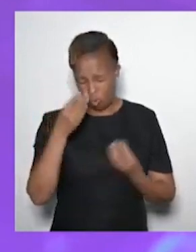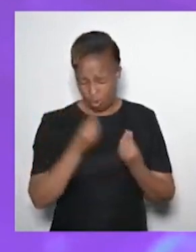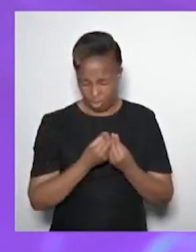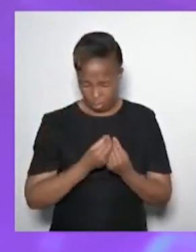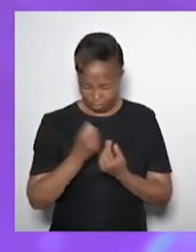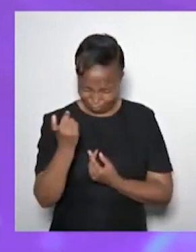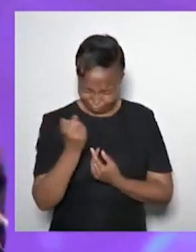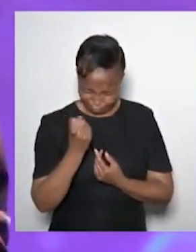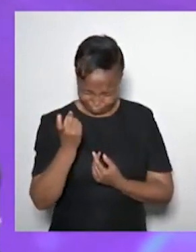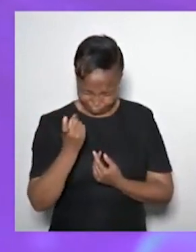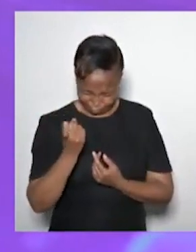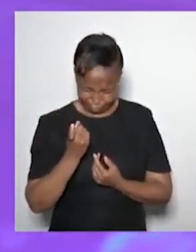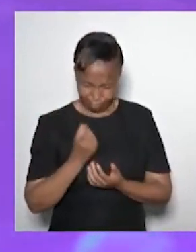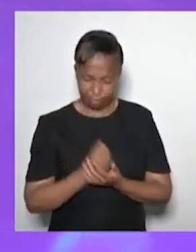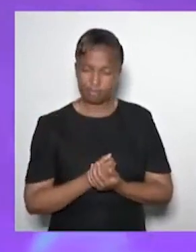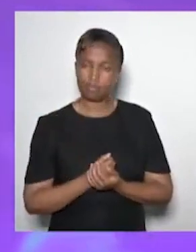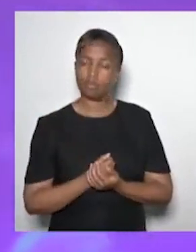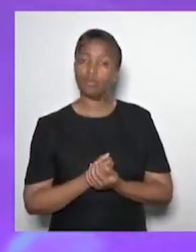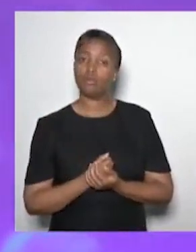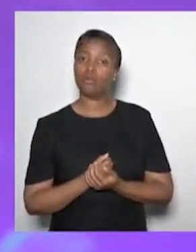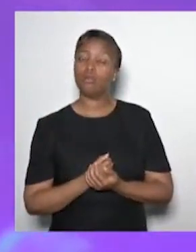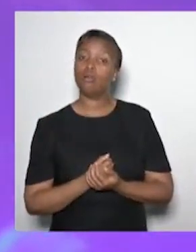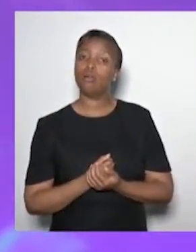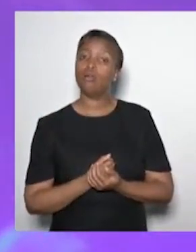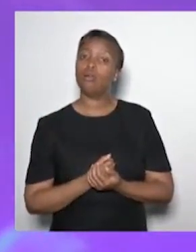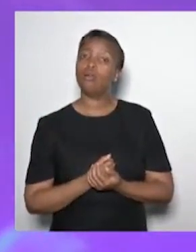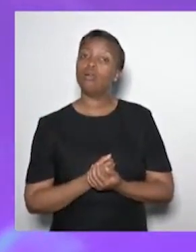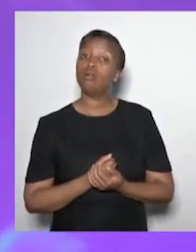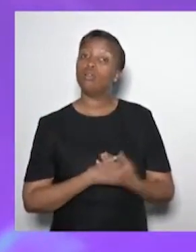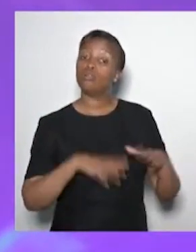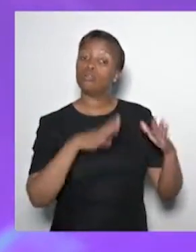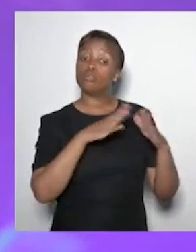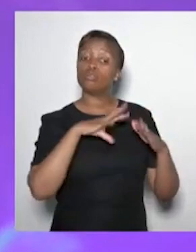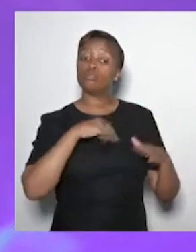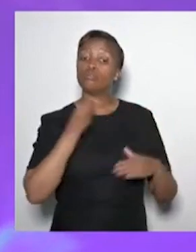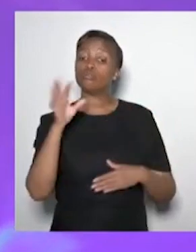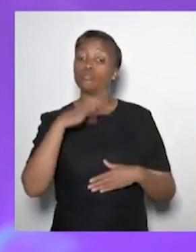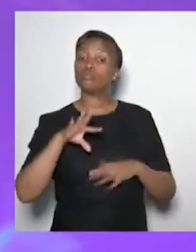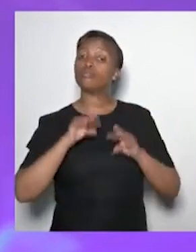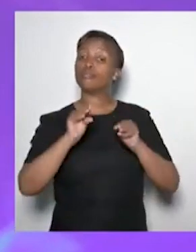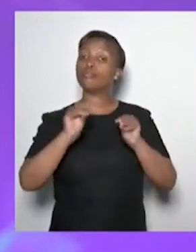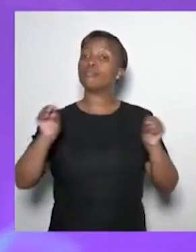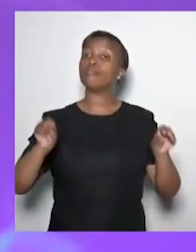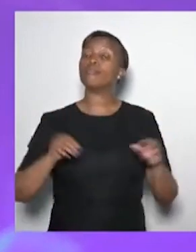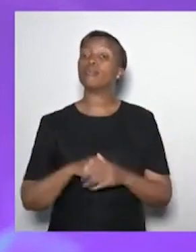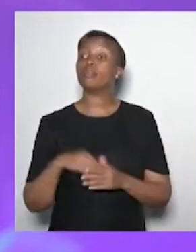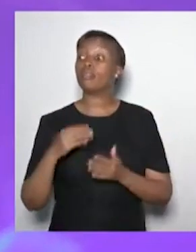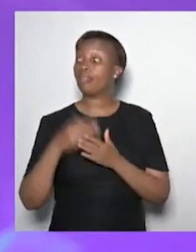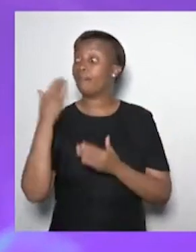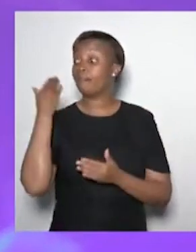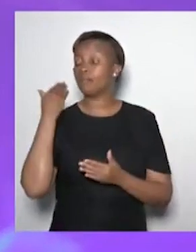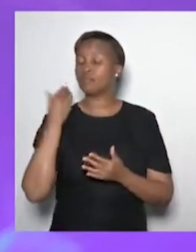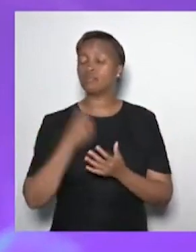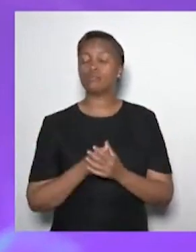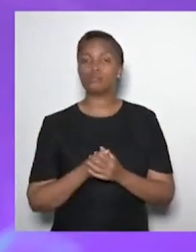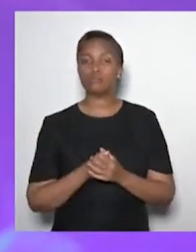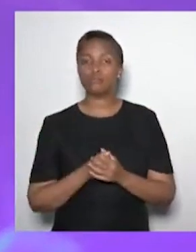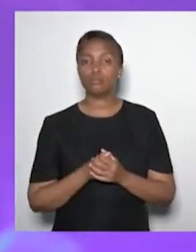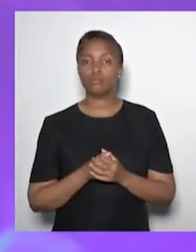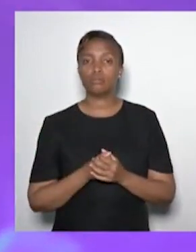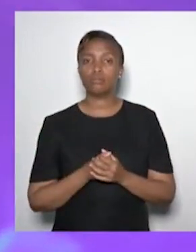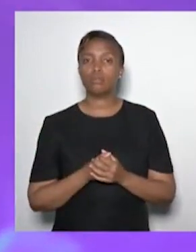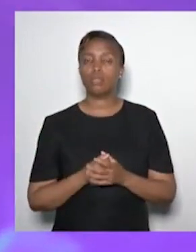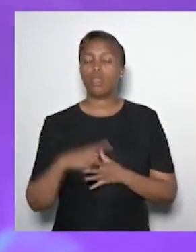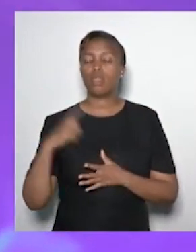most to the charismatic church type teaching, I'm talking about the past, is that